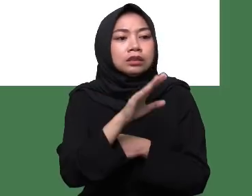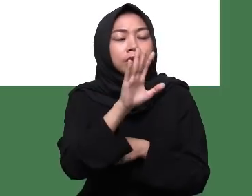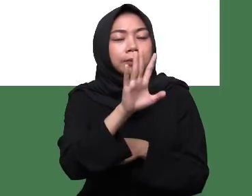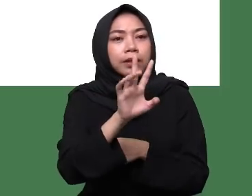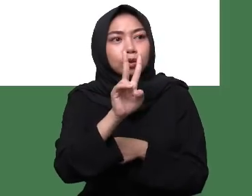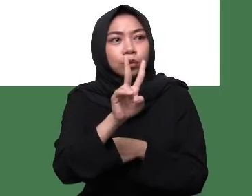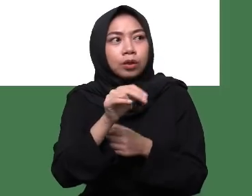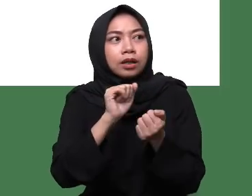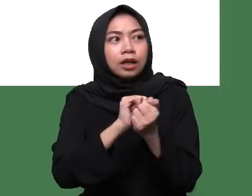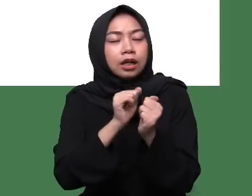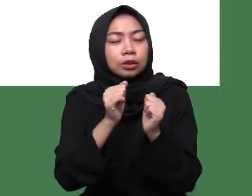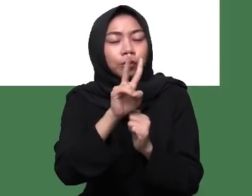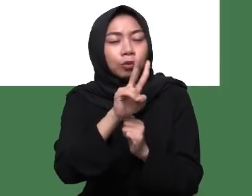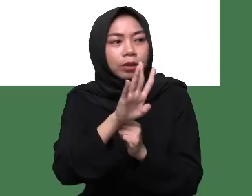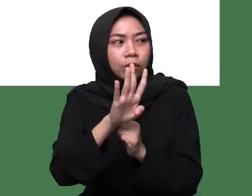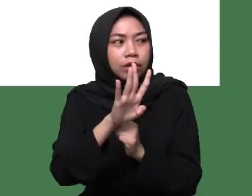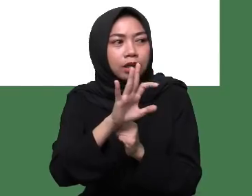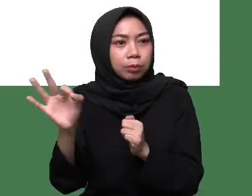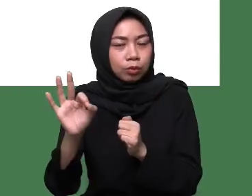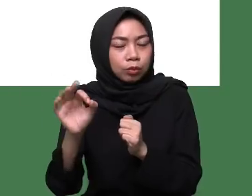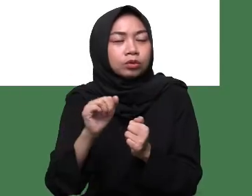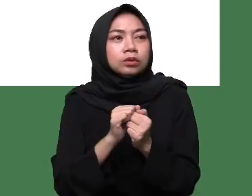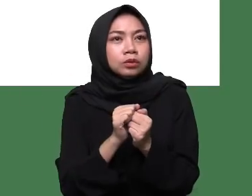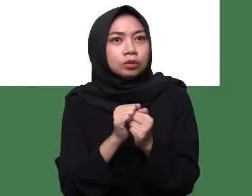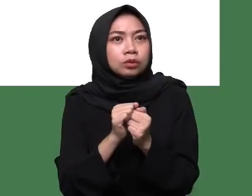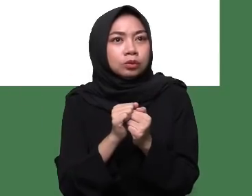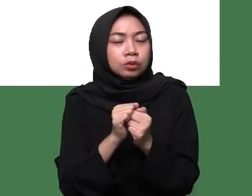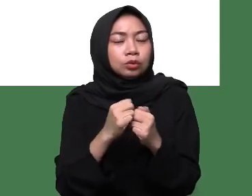42,584 cases, Central Java,